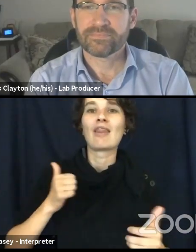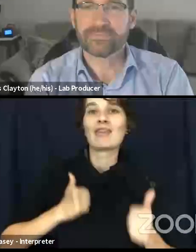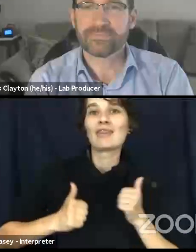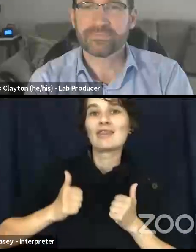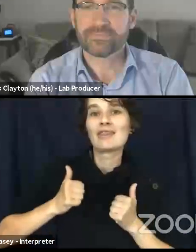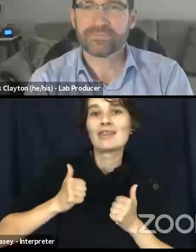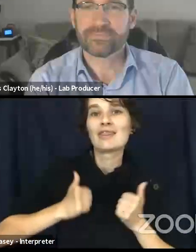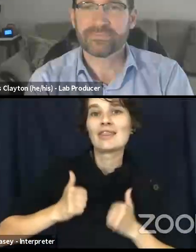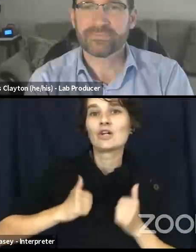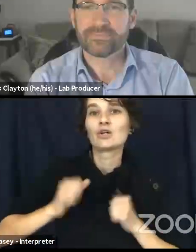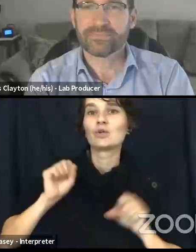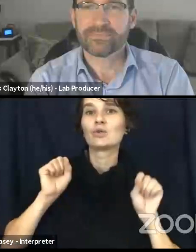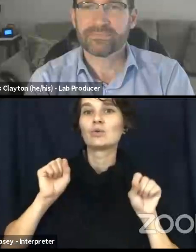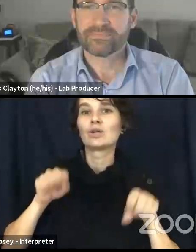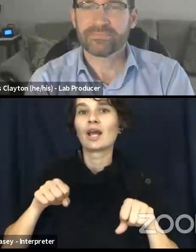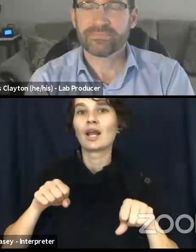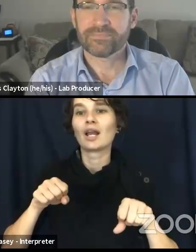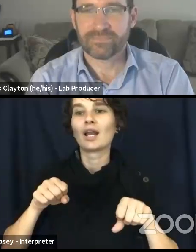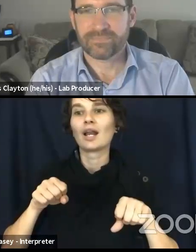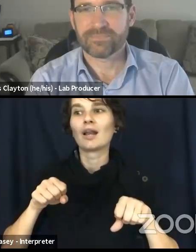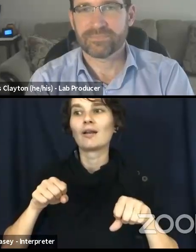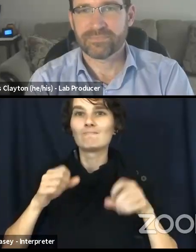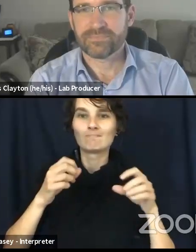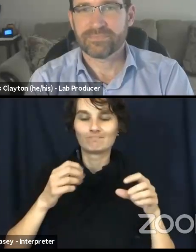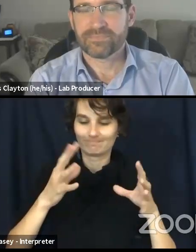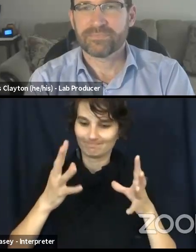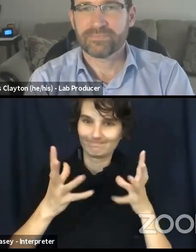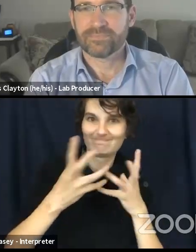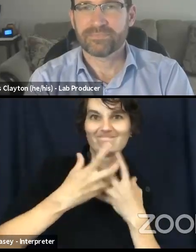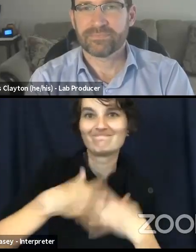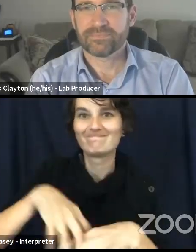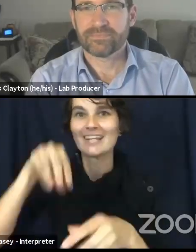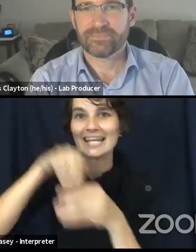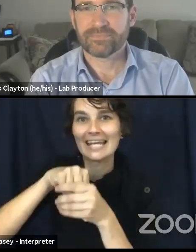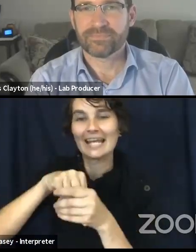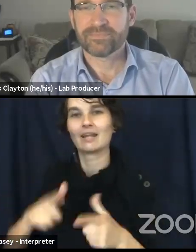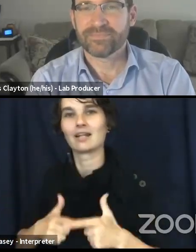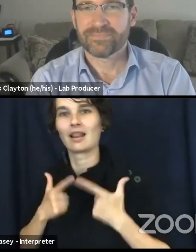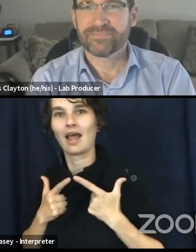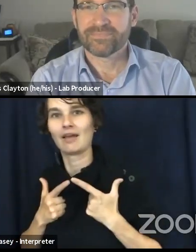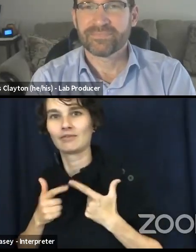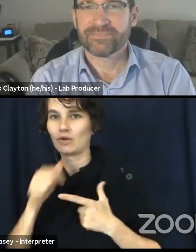everyday life rather than theater being outside of life that you like opt out of life to opt into. So